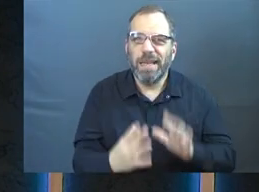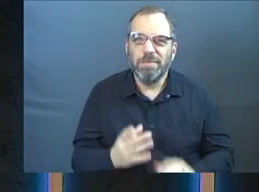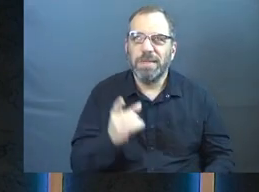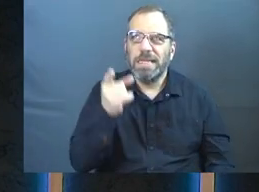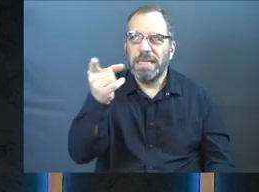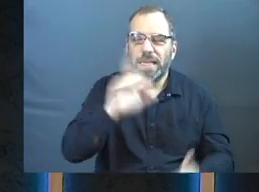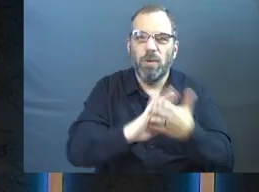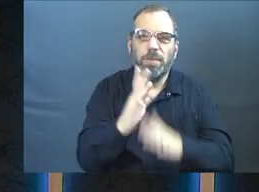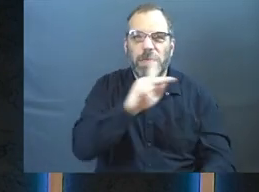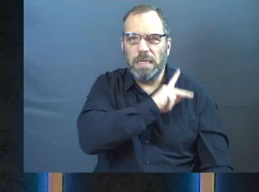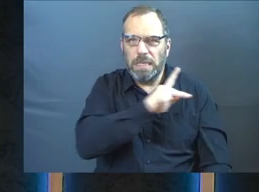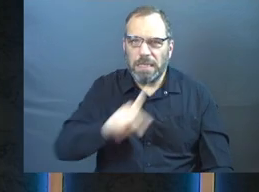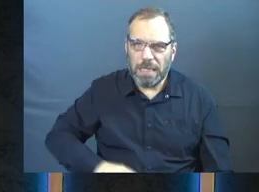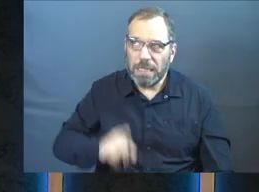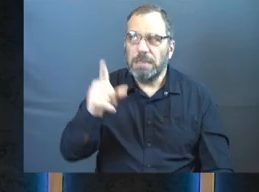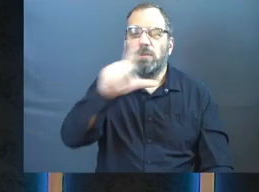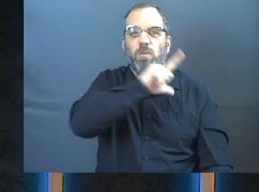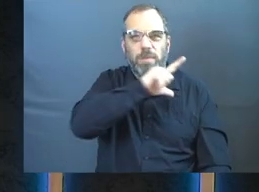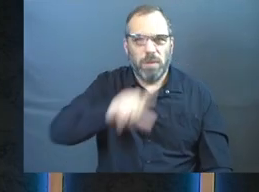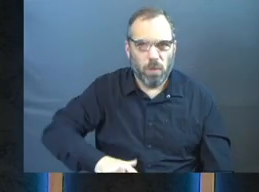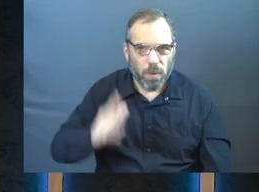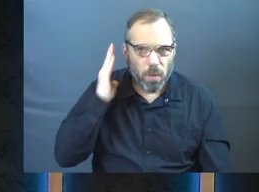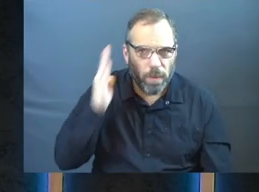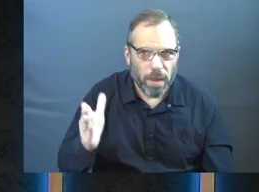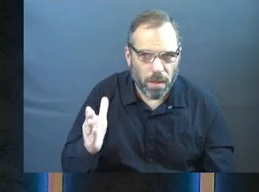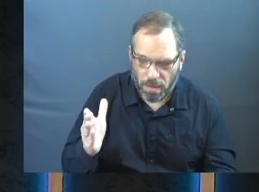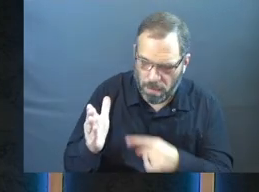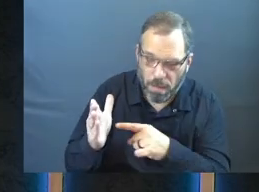He'll be king, and he'll be Lord.